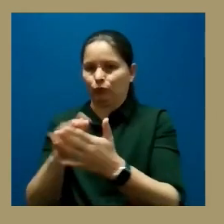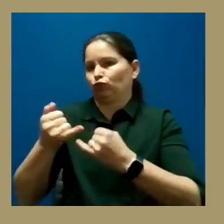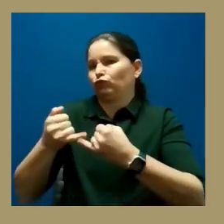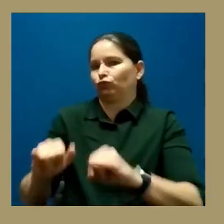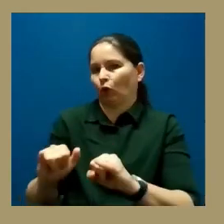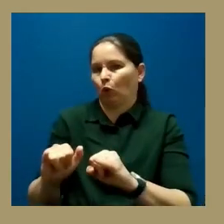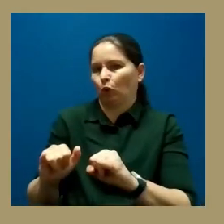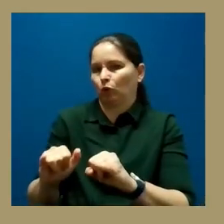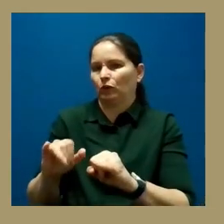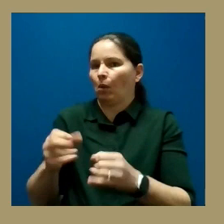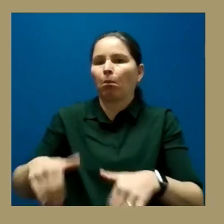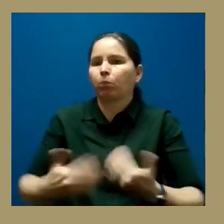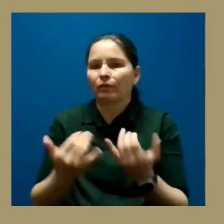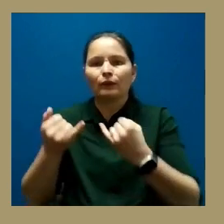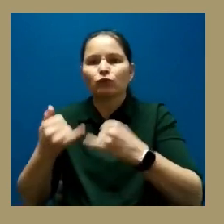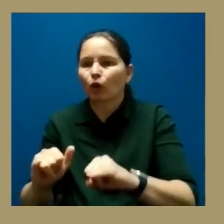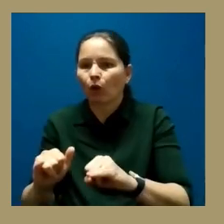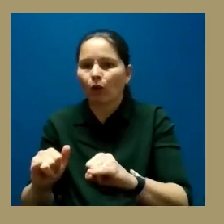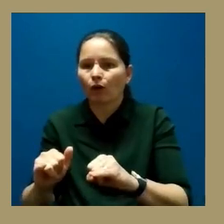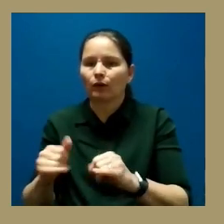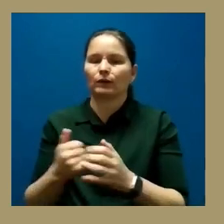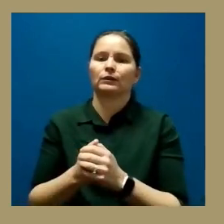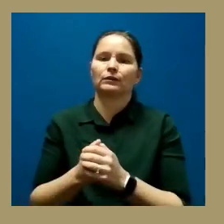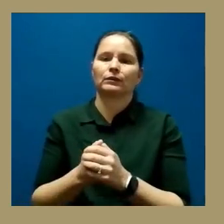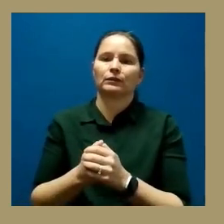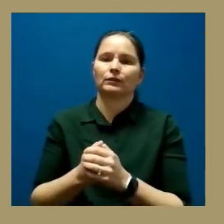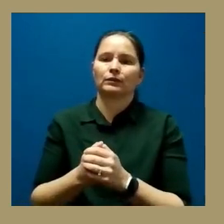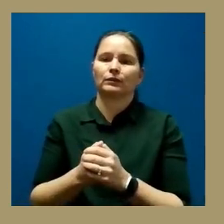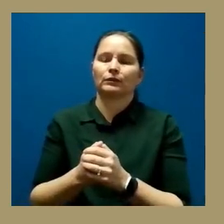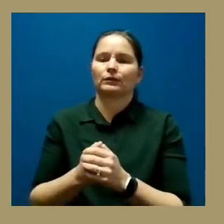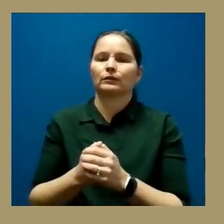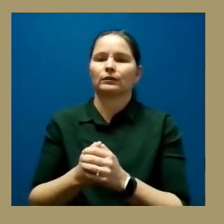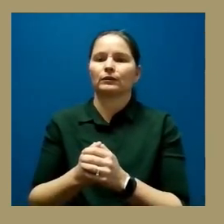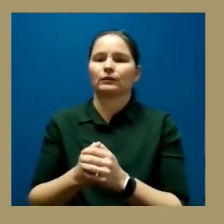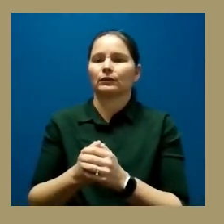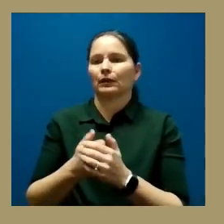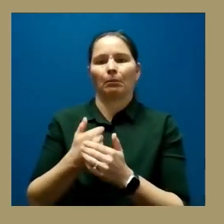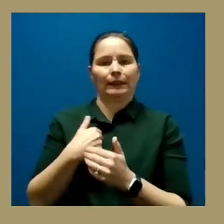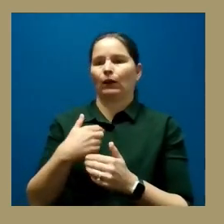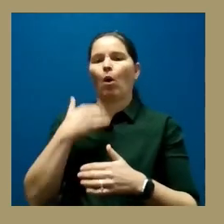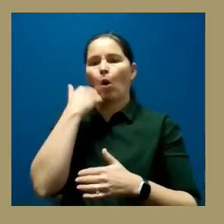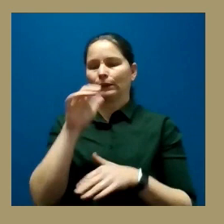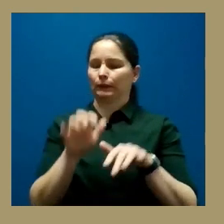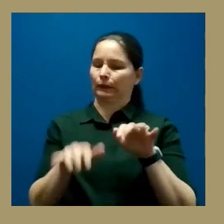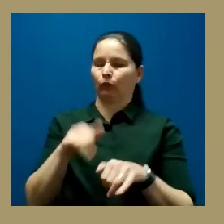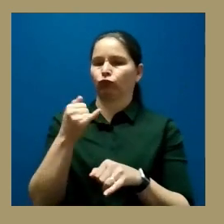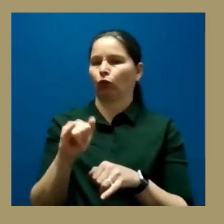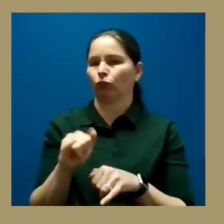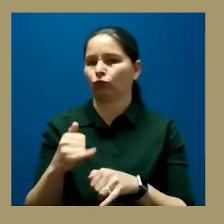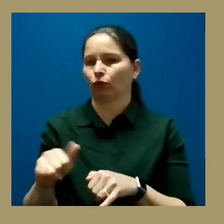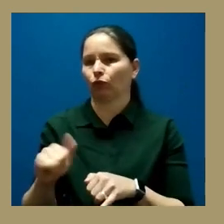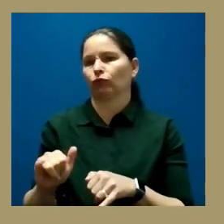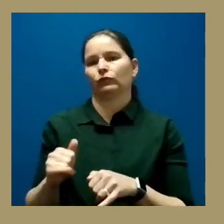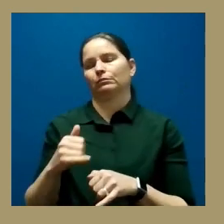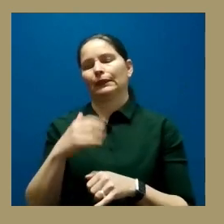date of birth by accident. When recording these to go through that process, many a typo, many a re-recording to go through